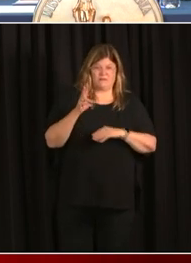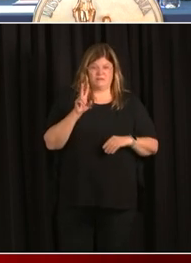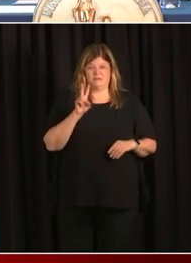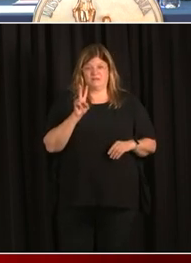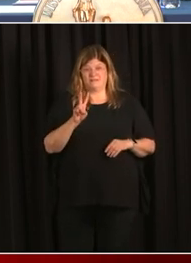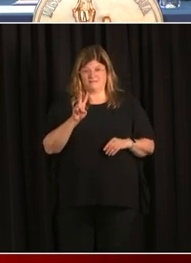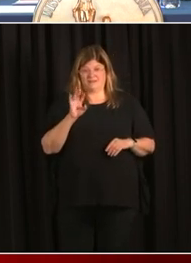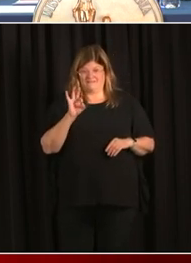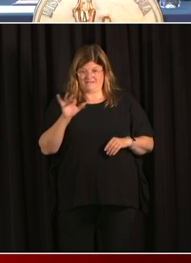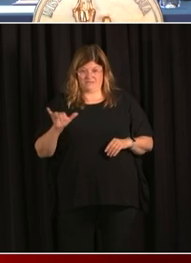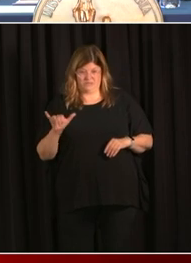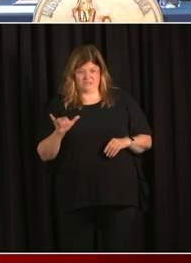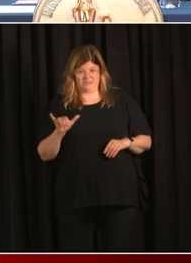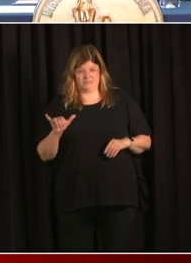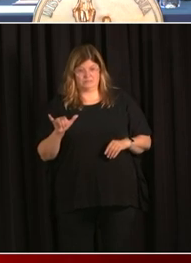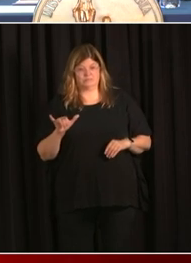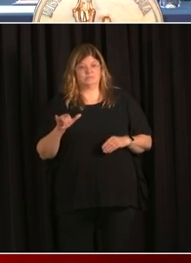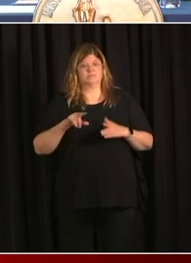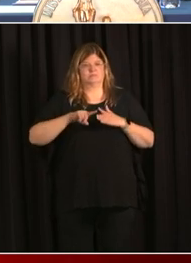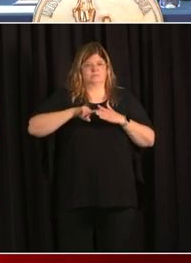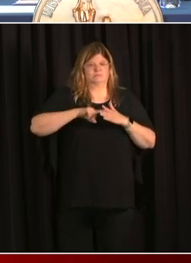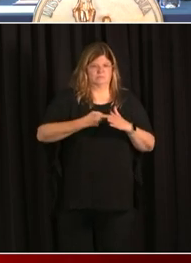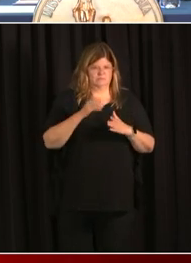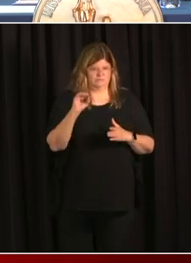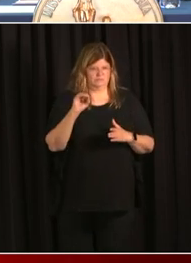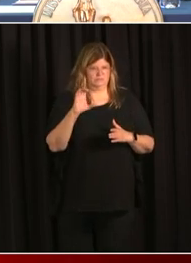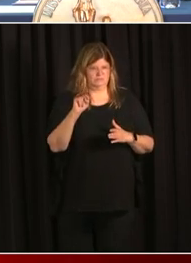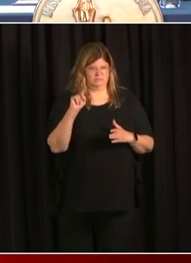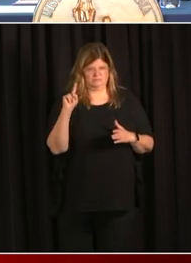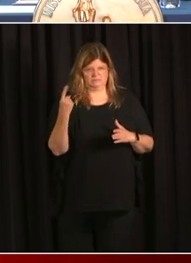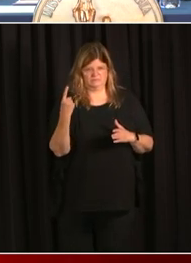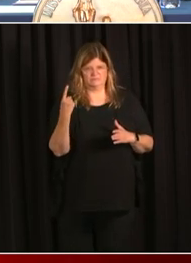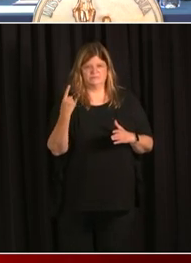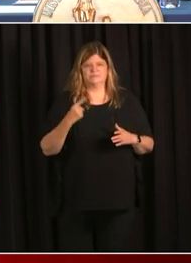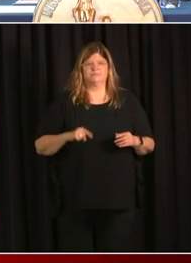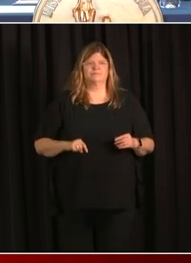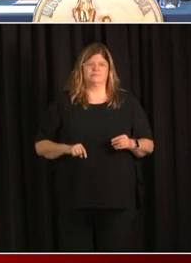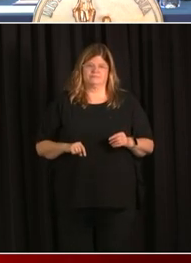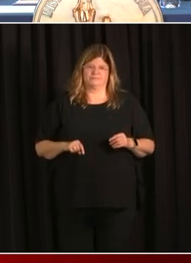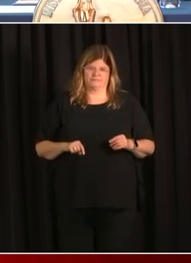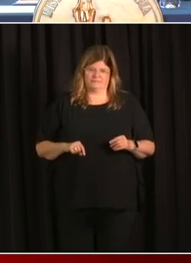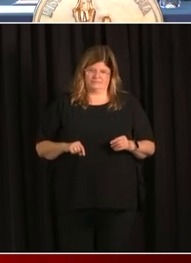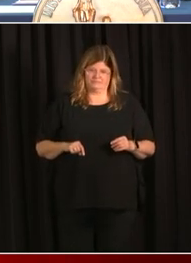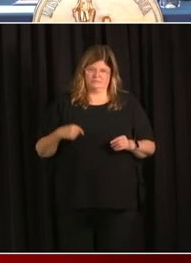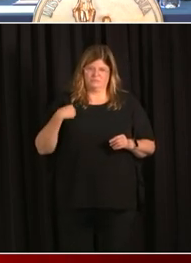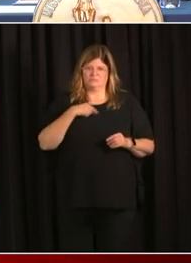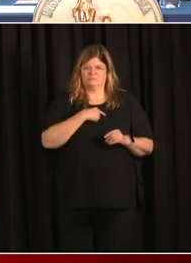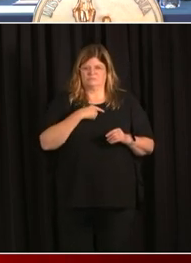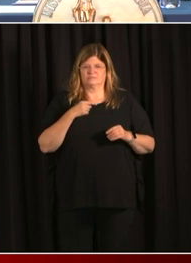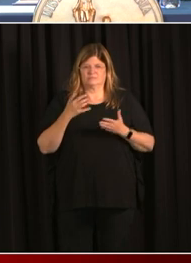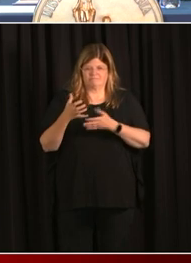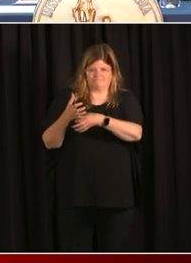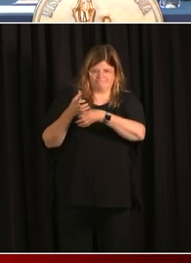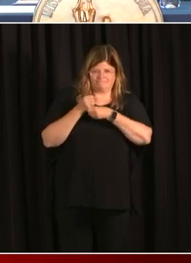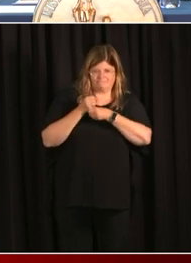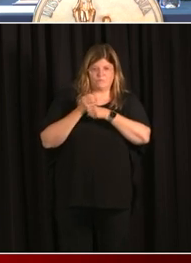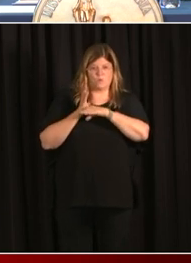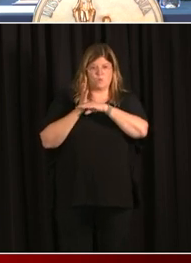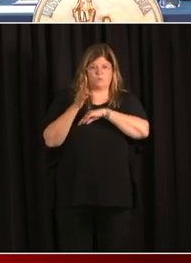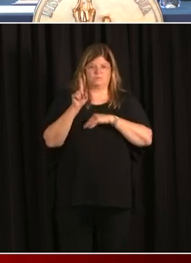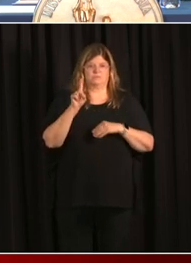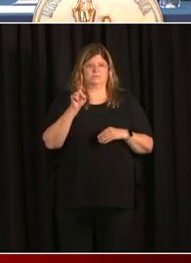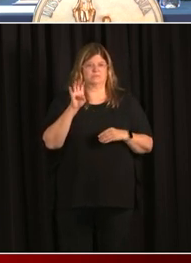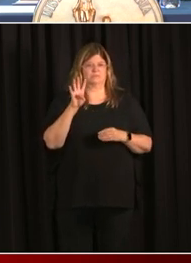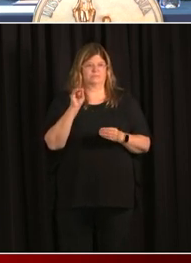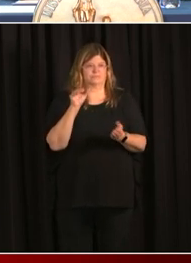current one and the one that starts in October 1st. We have received over